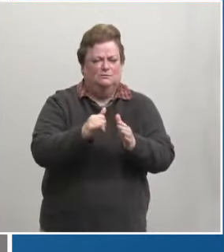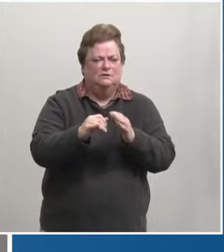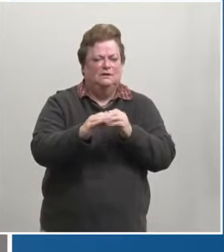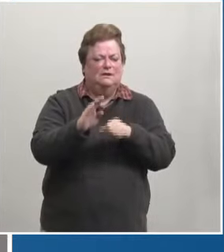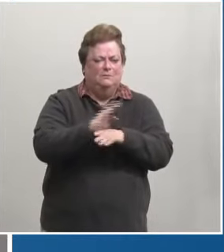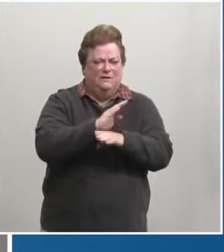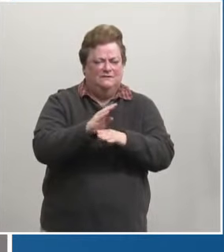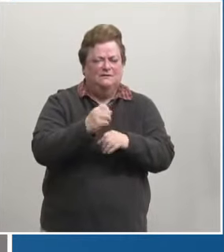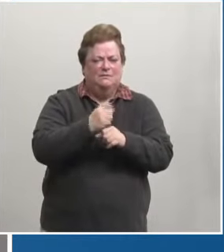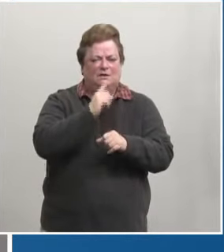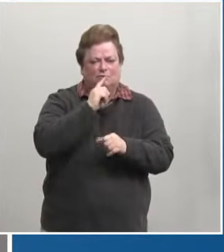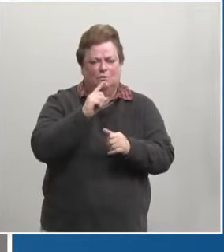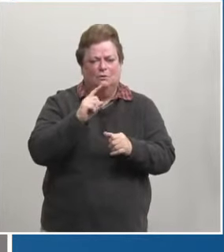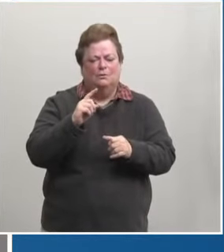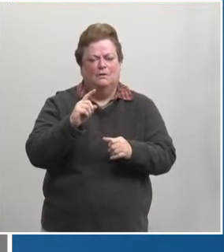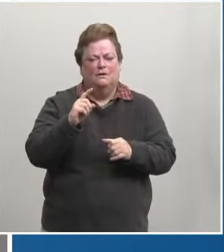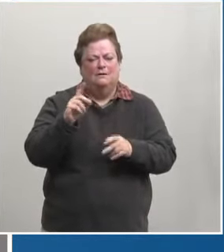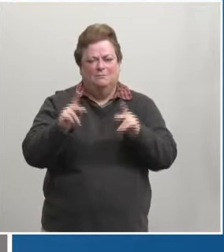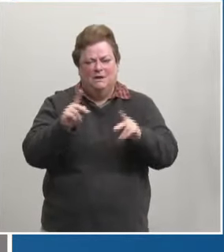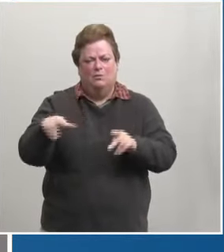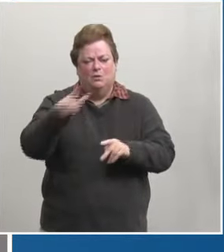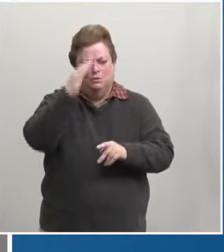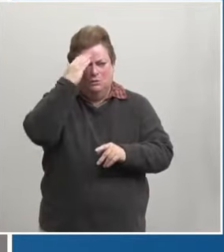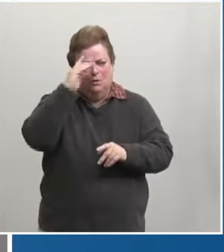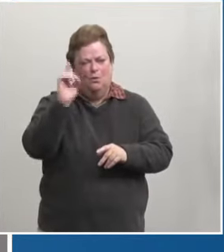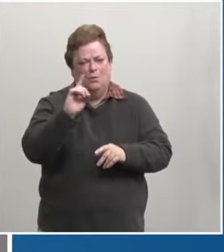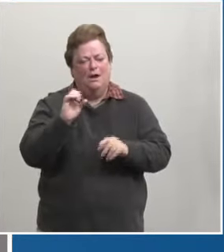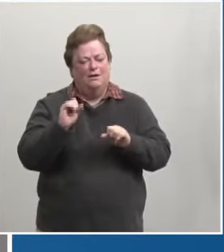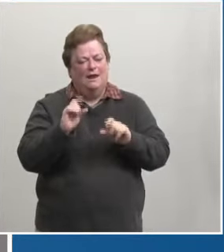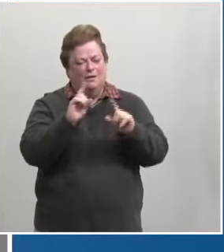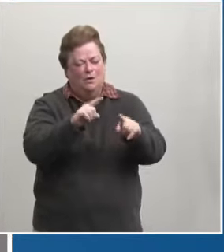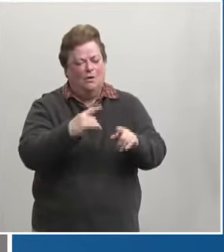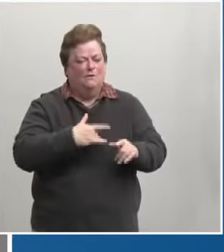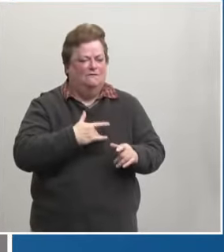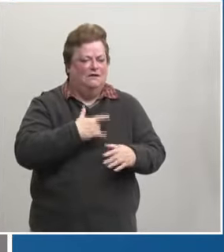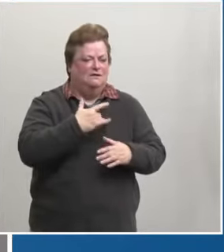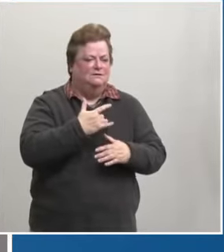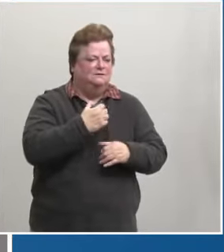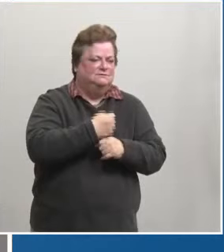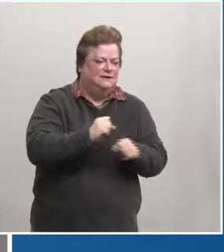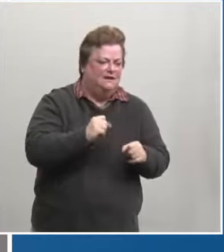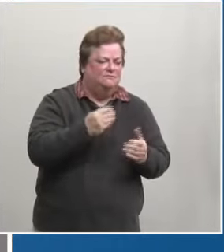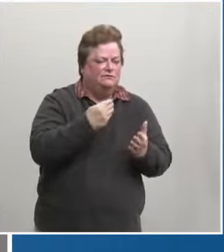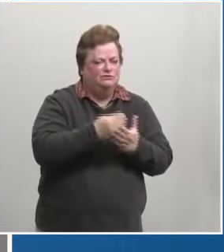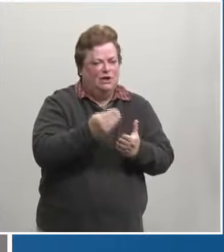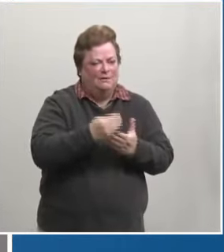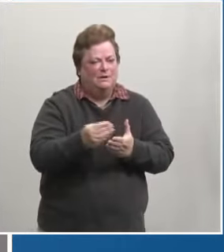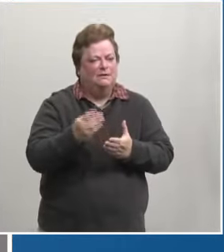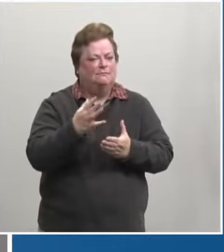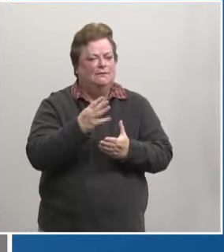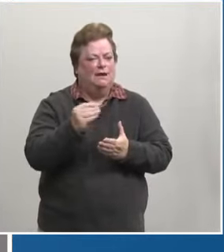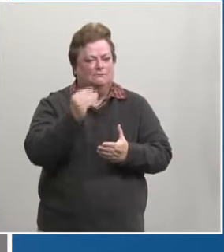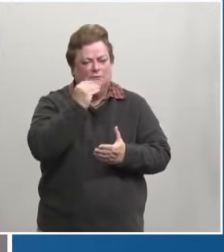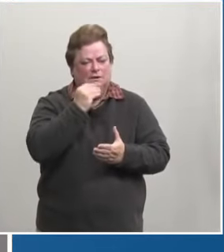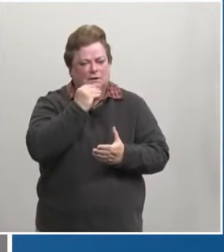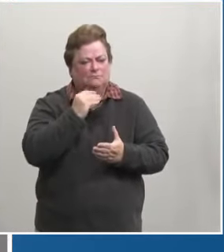sure the public knows where they can feel safe shopping and moving through our community.